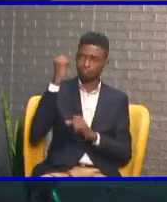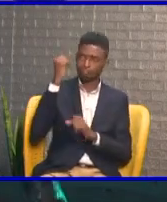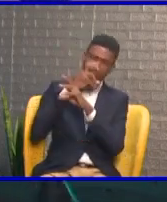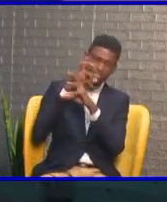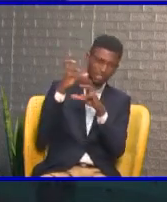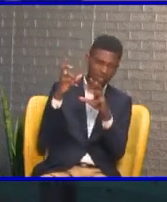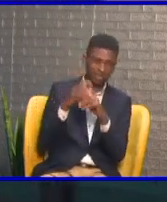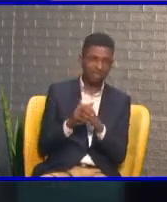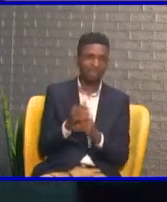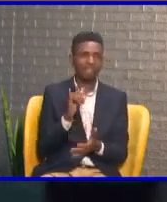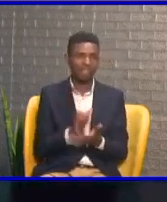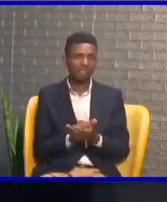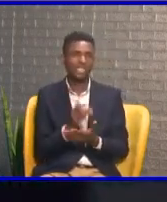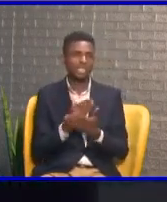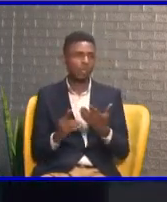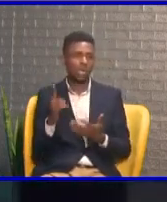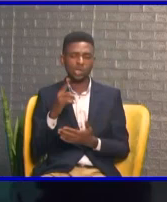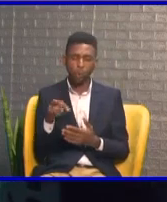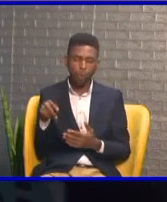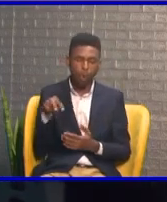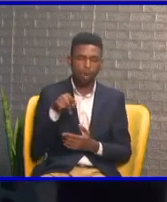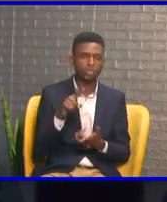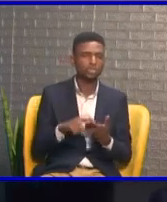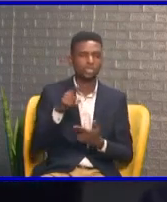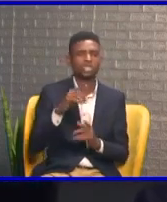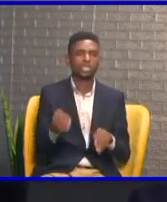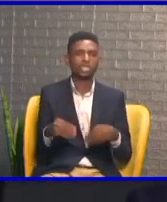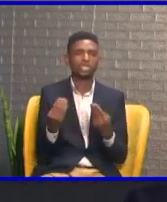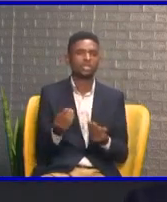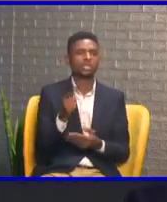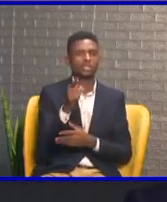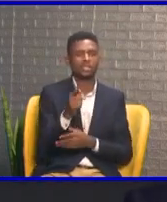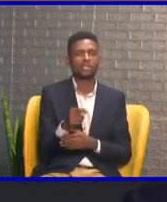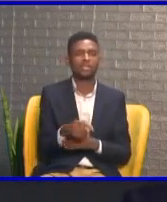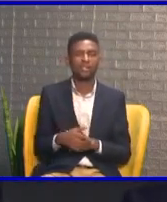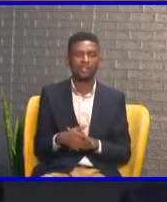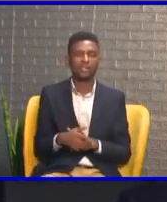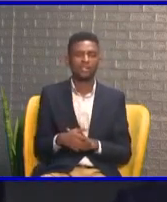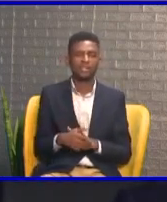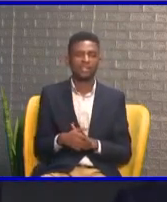Imagine, that somebody walked up to you and gave you one.